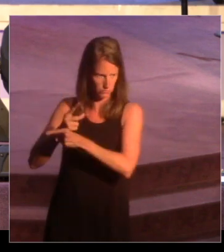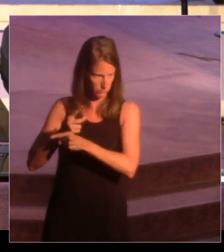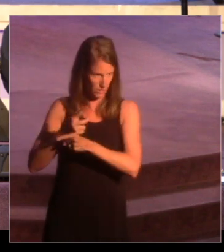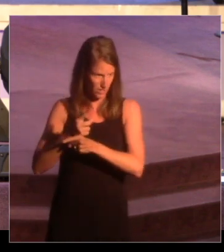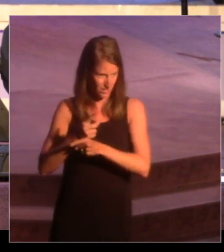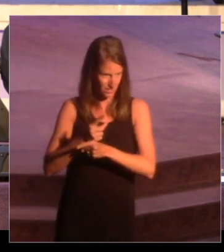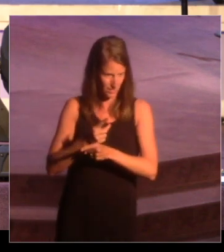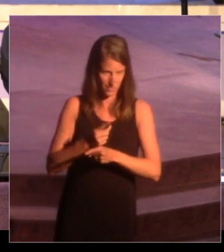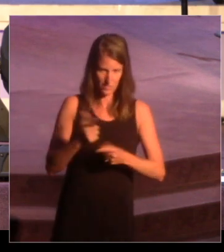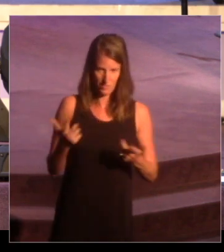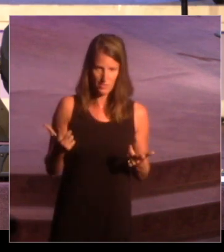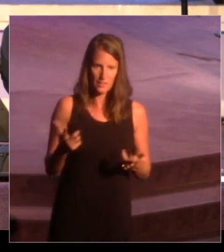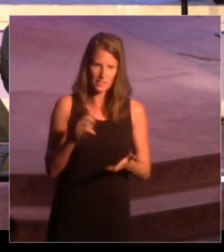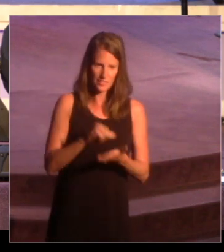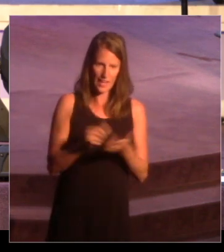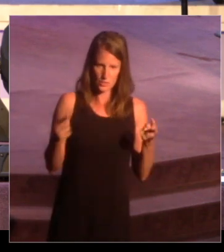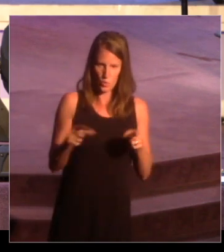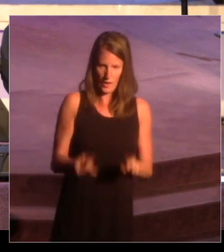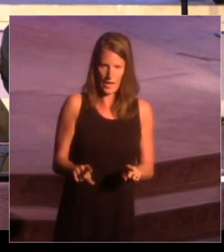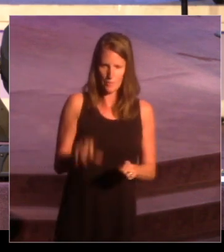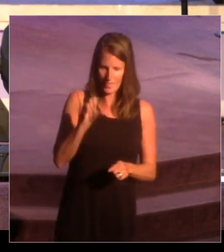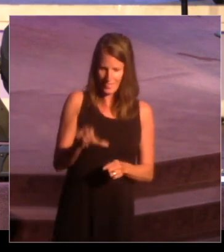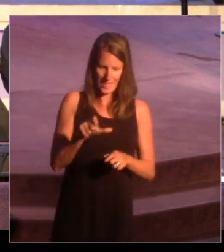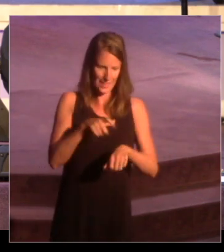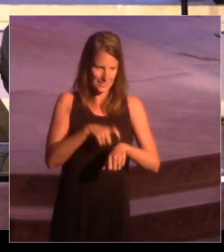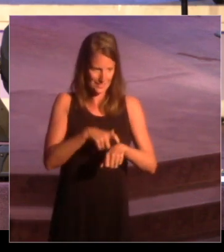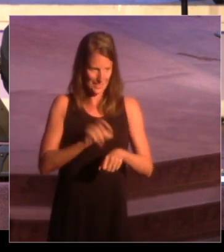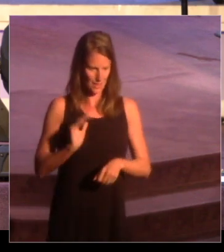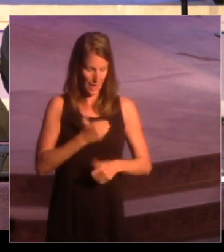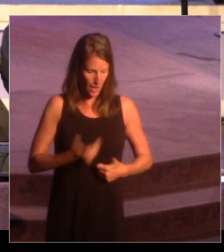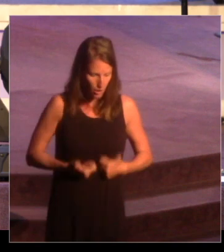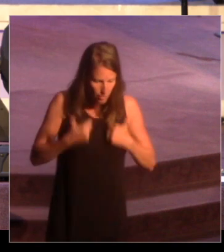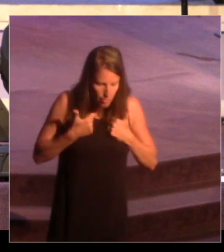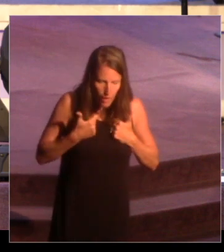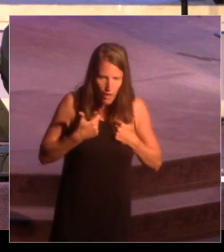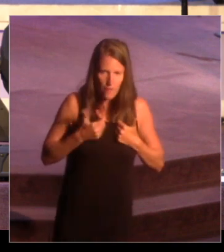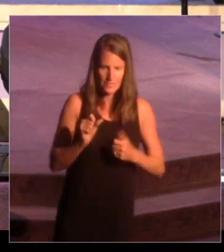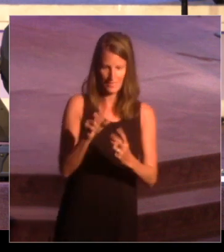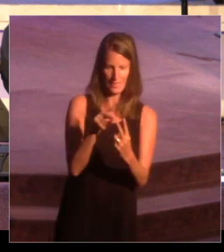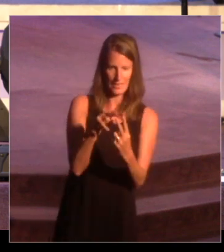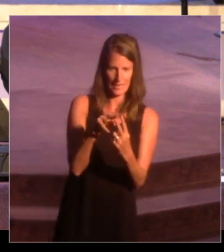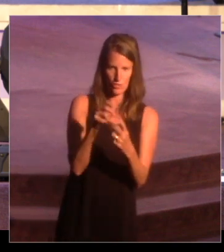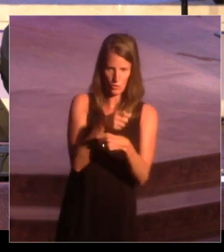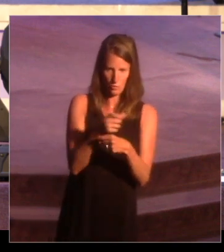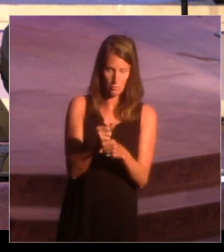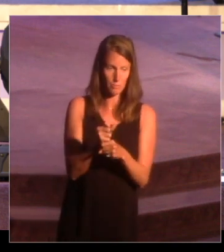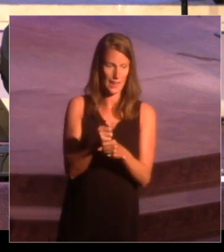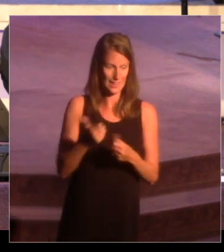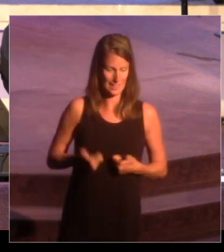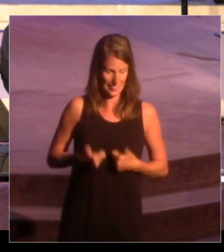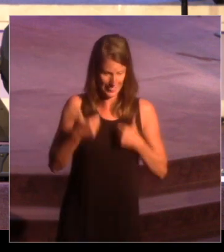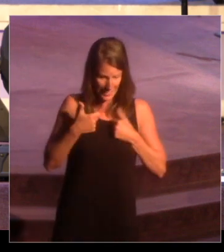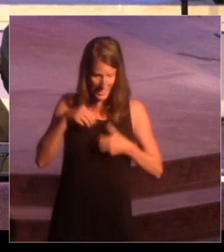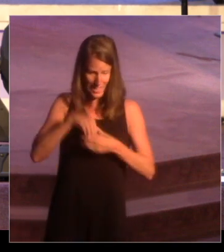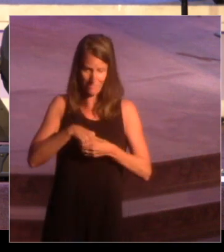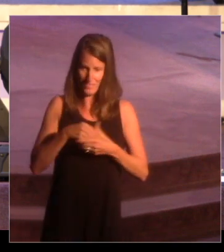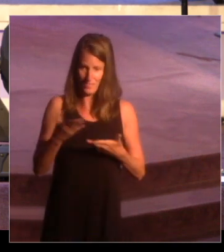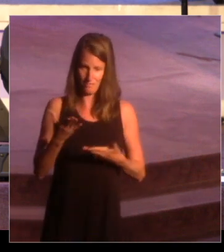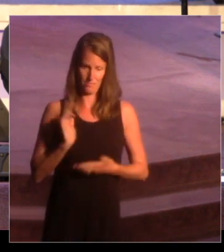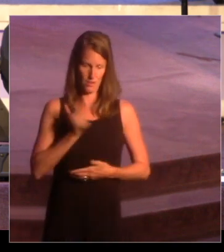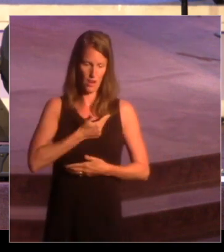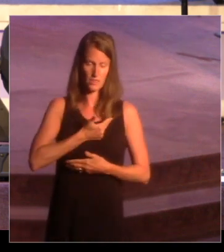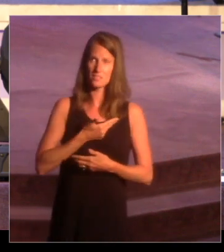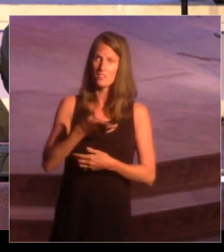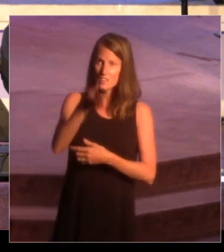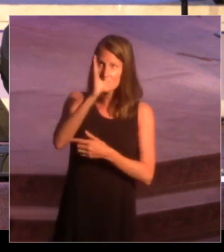giant gorges. And those shaping waters in our lives will either create rivers of life in us, where the fruit of the